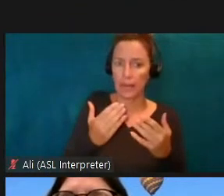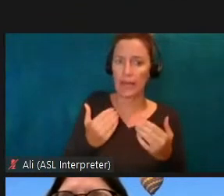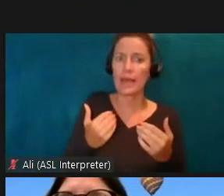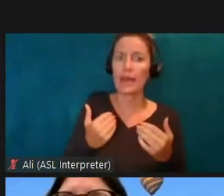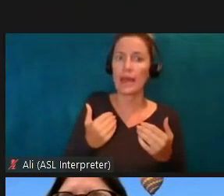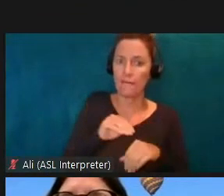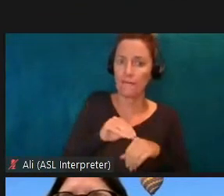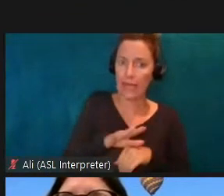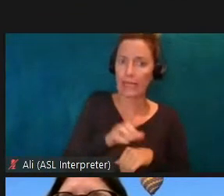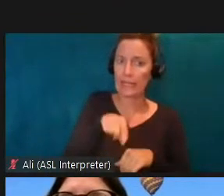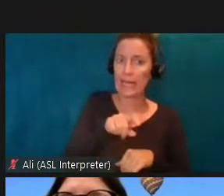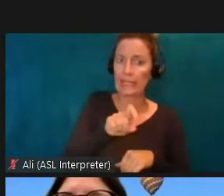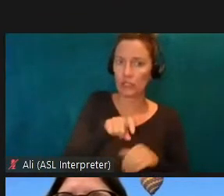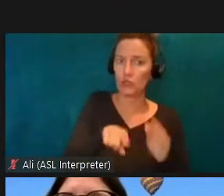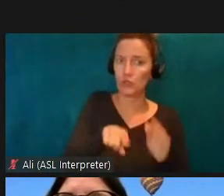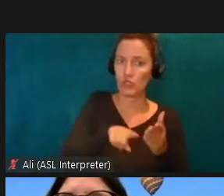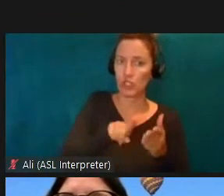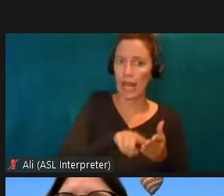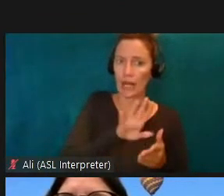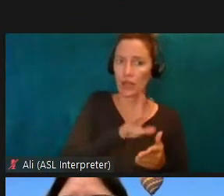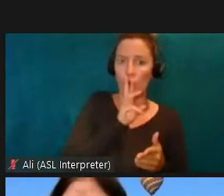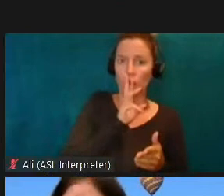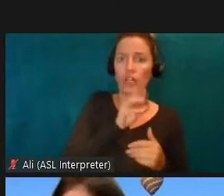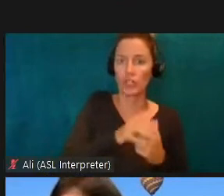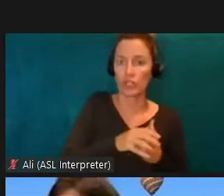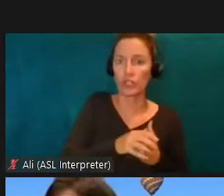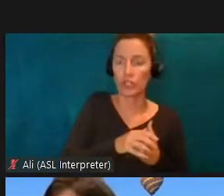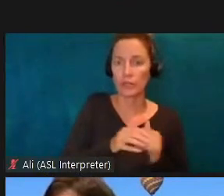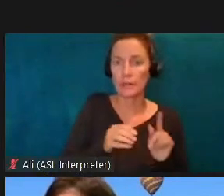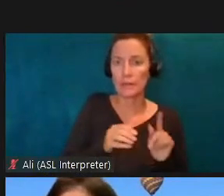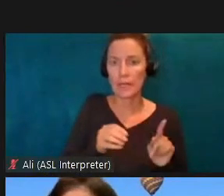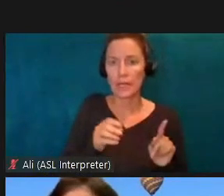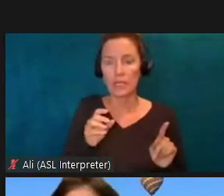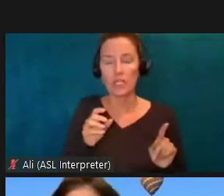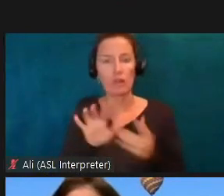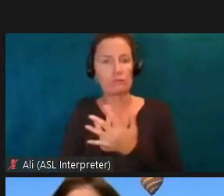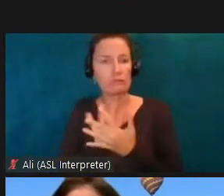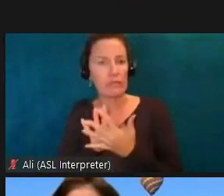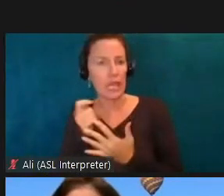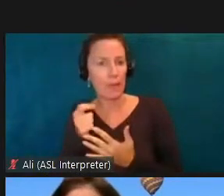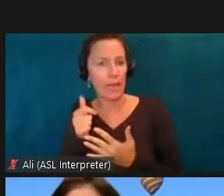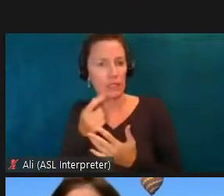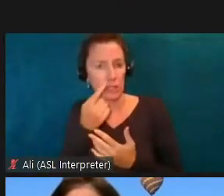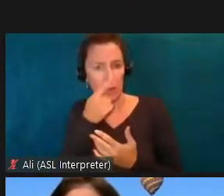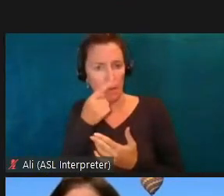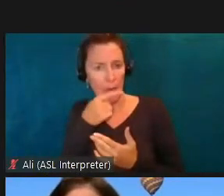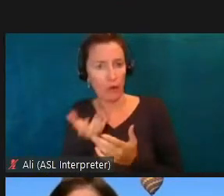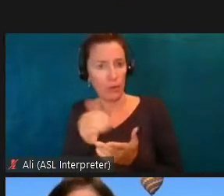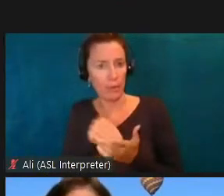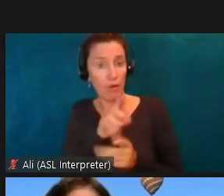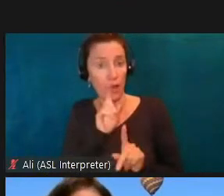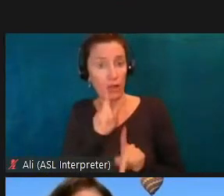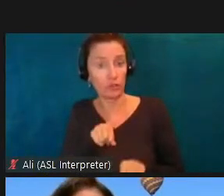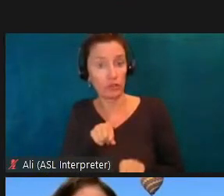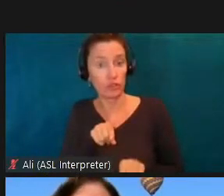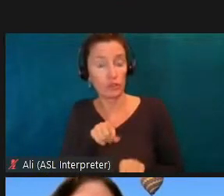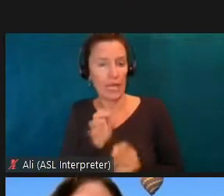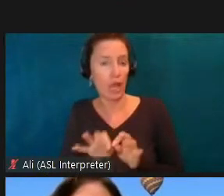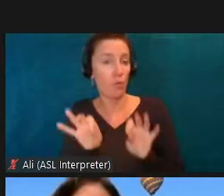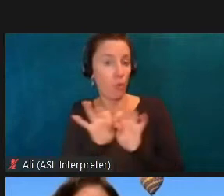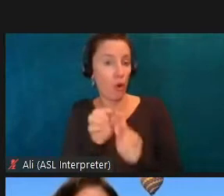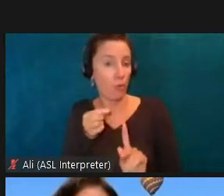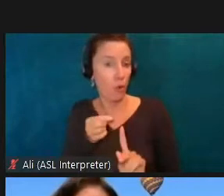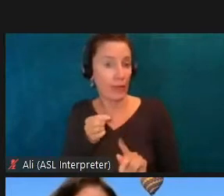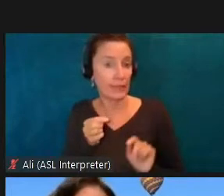checked if they face any risk at all. Chris, you were garbled there for a little bit. Would you mind repeating your answer on that? I think that's an important